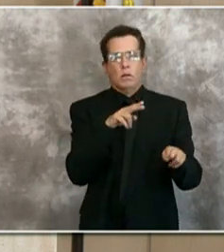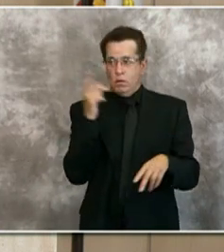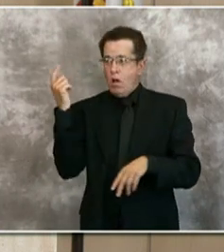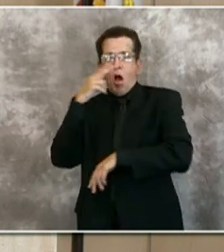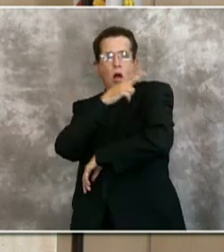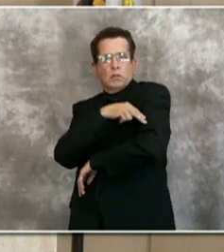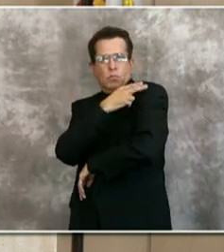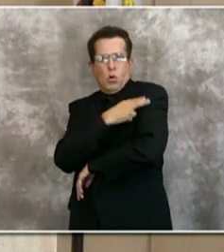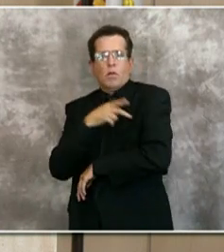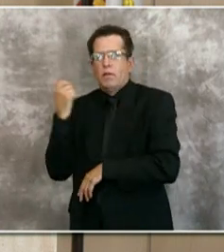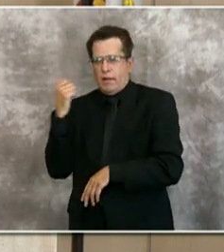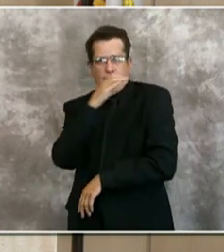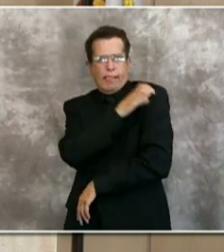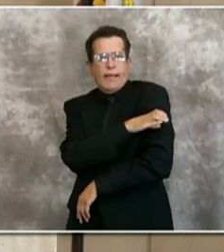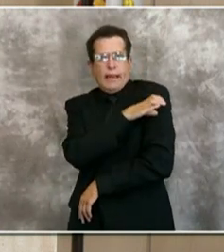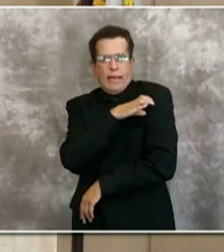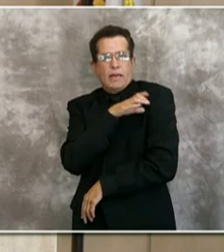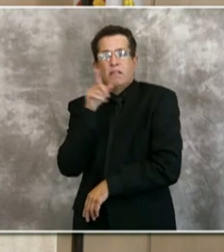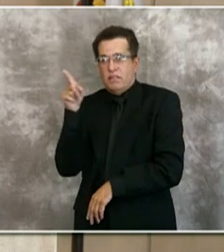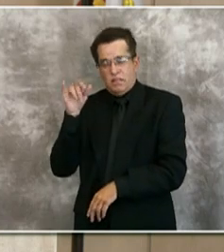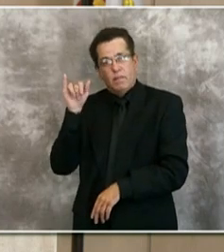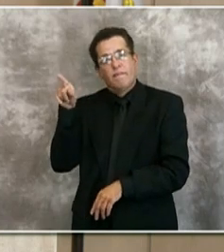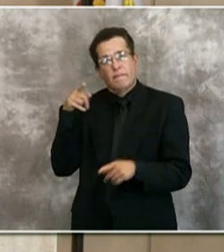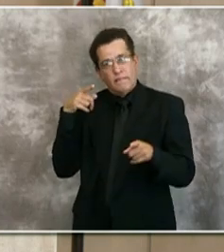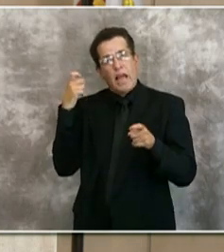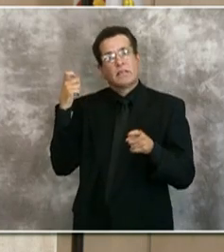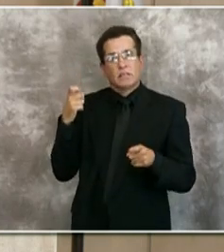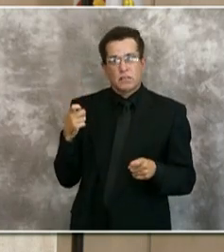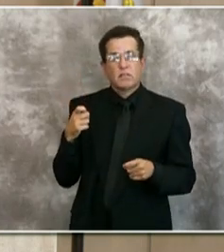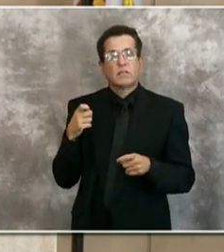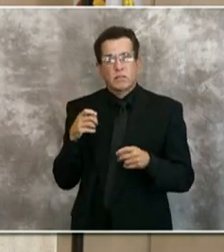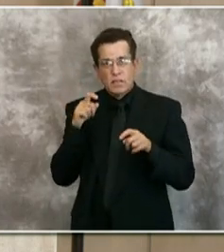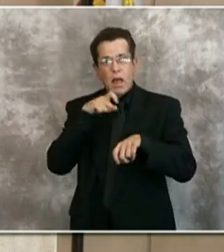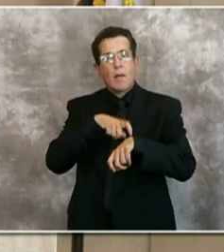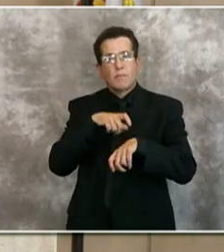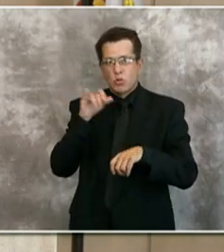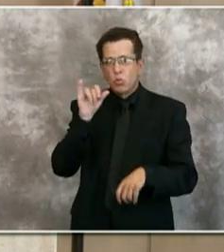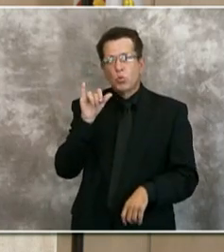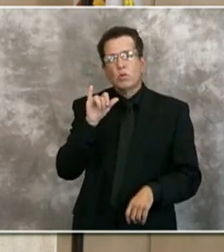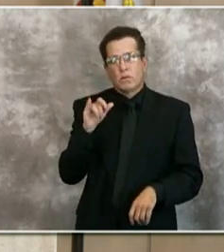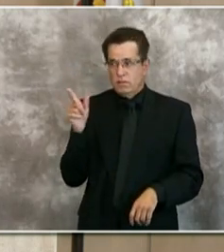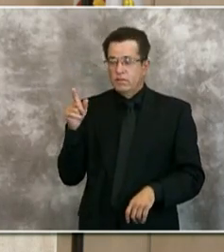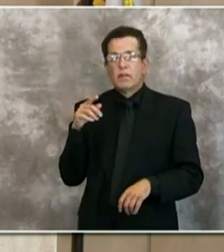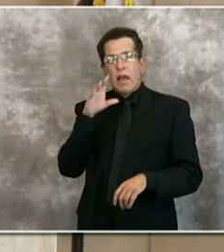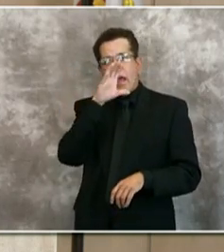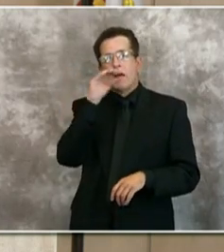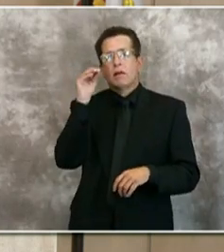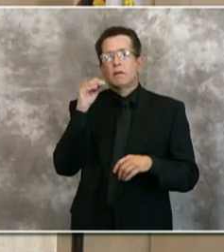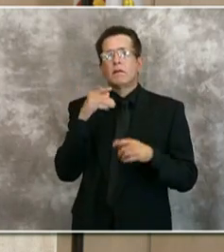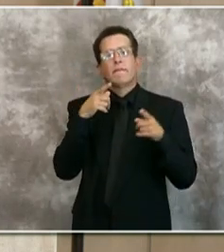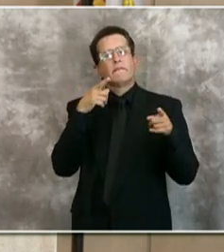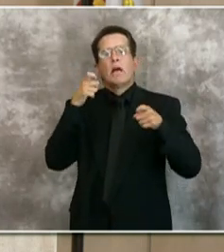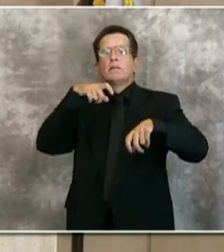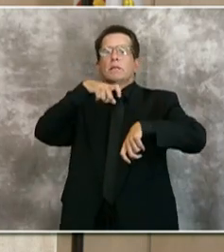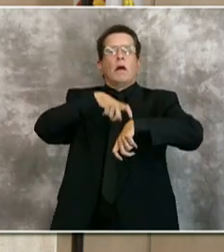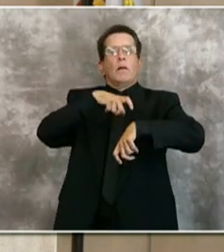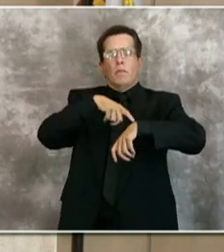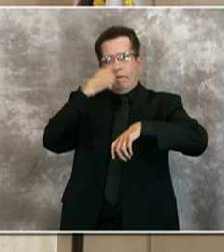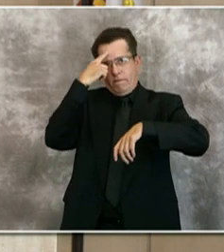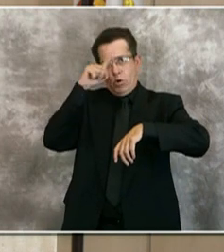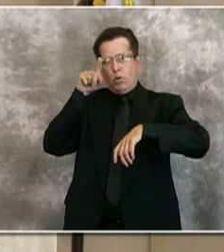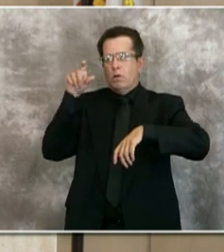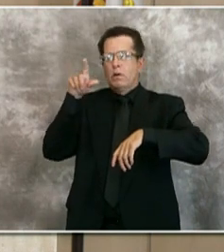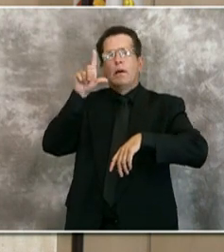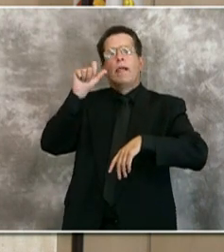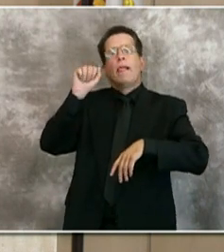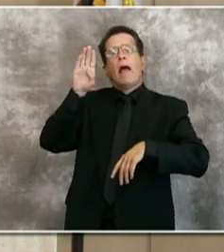and clinics have a shorter turnaround time, as well as the turnaround time for